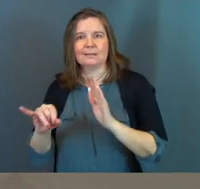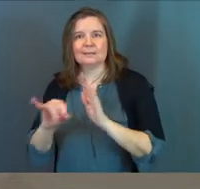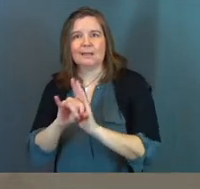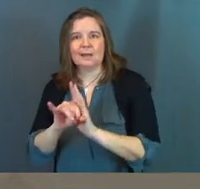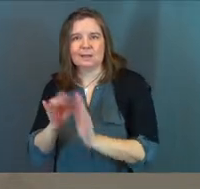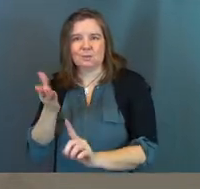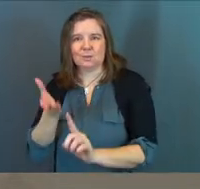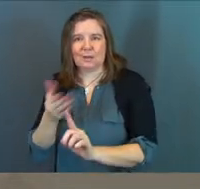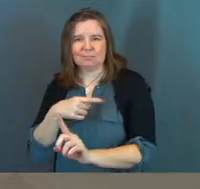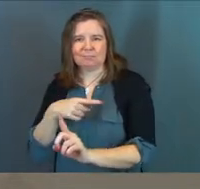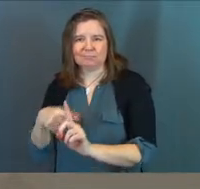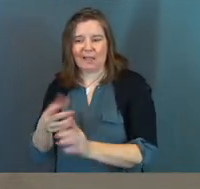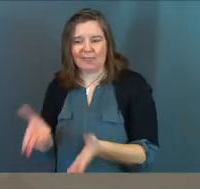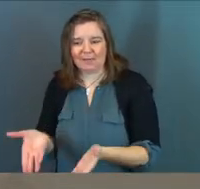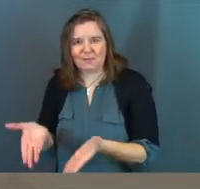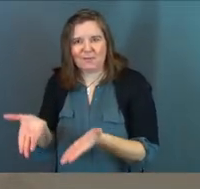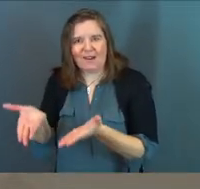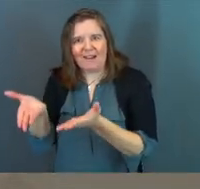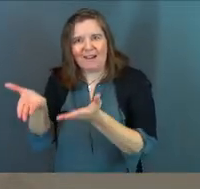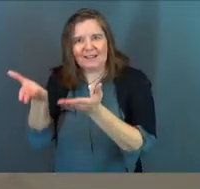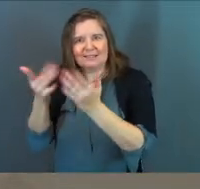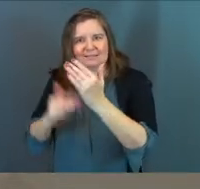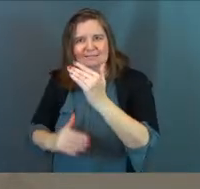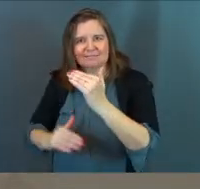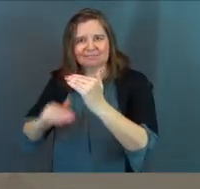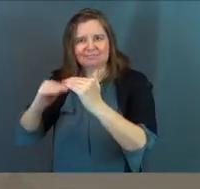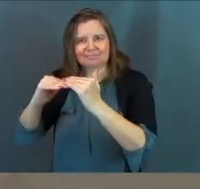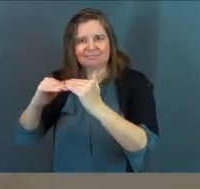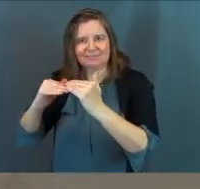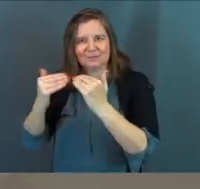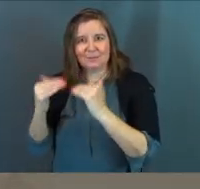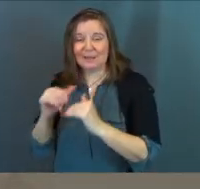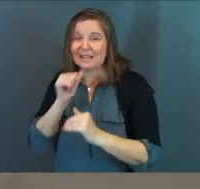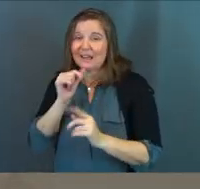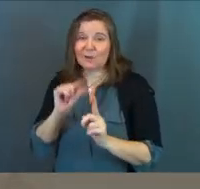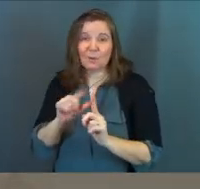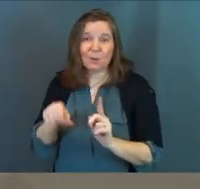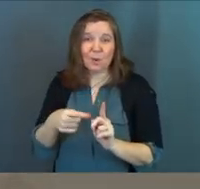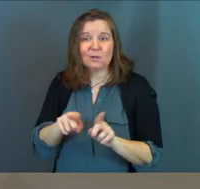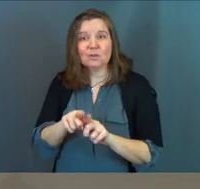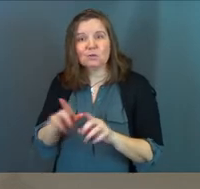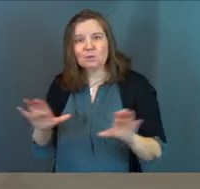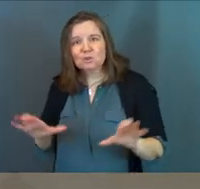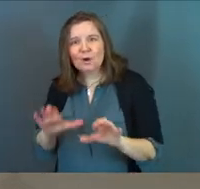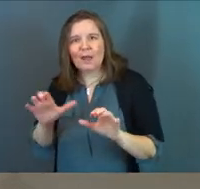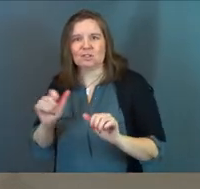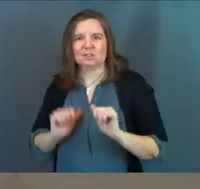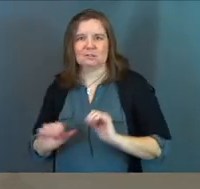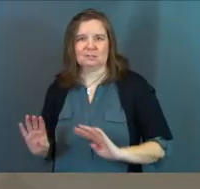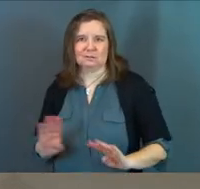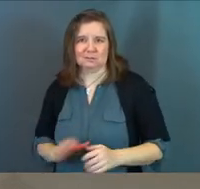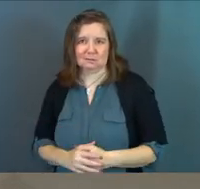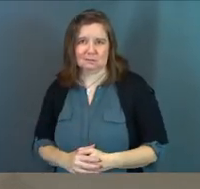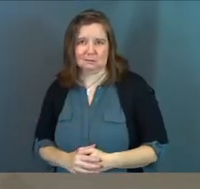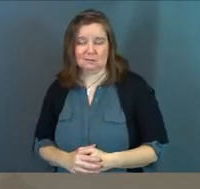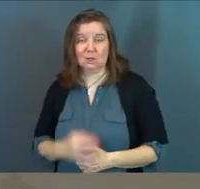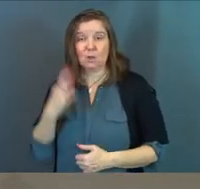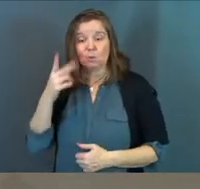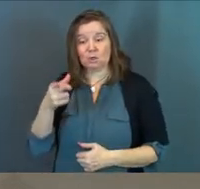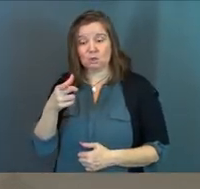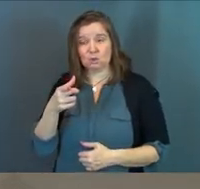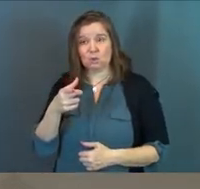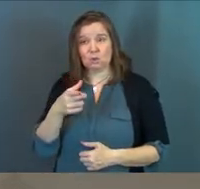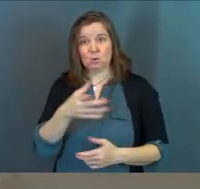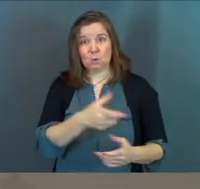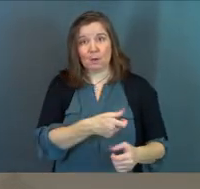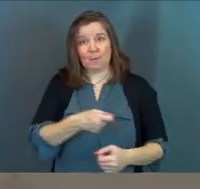identity to them and let them rise to it? And it's not just in your words, it's in your actions. See, the reason you